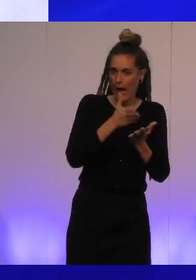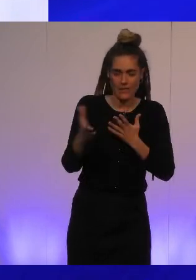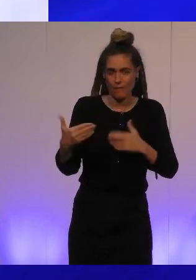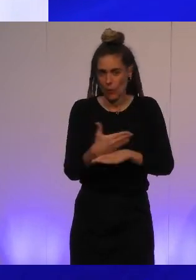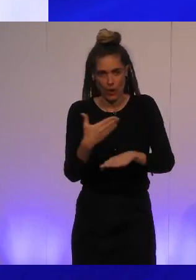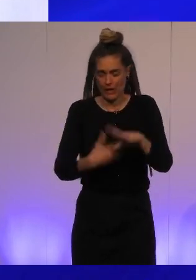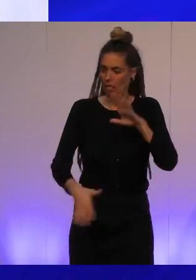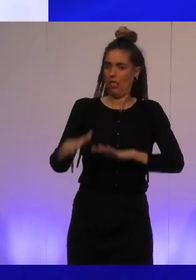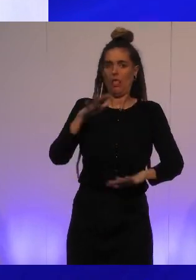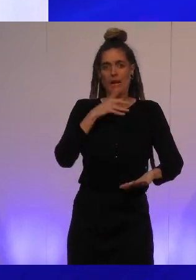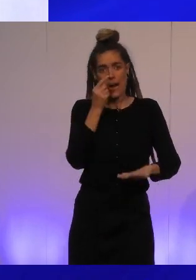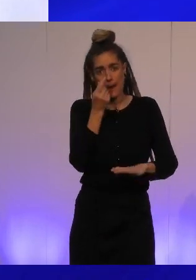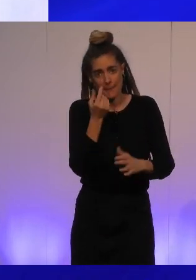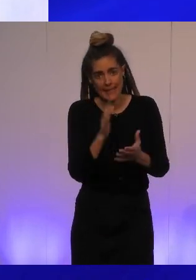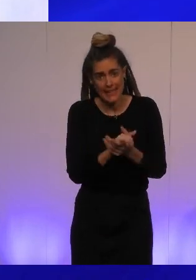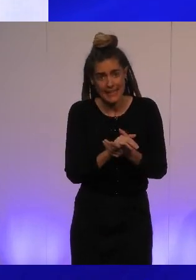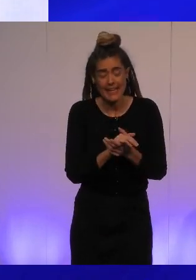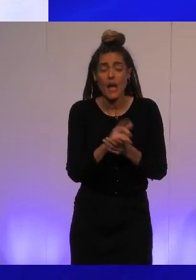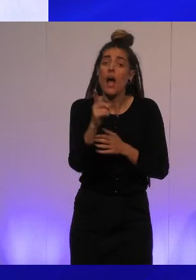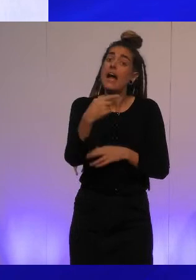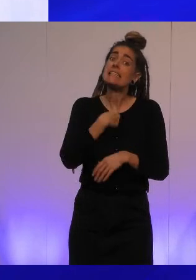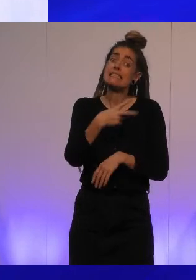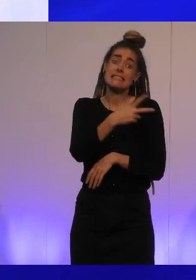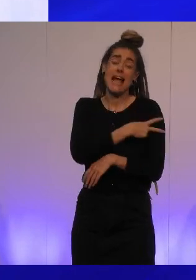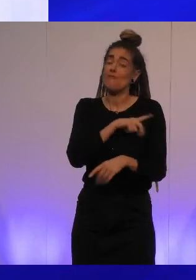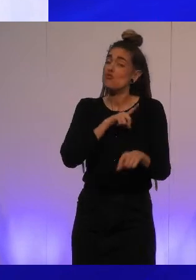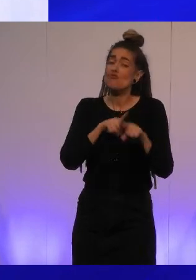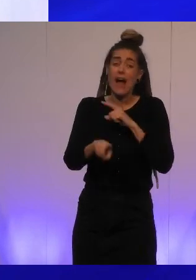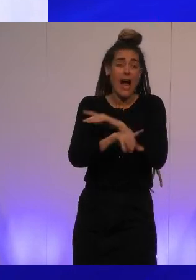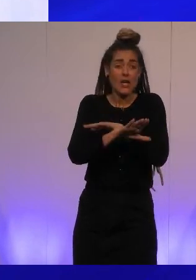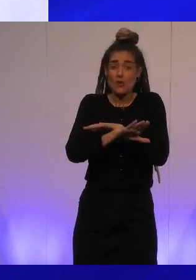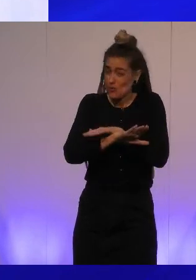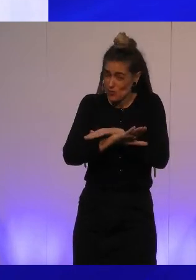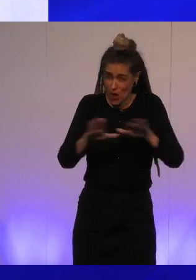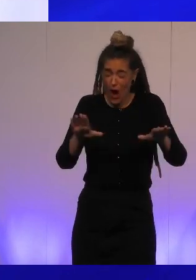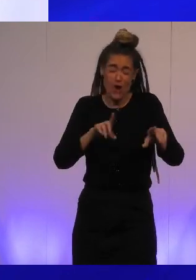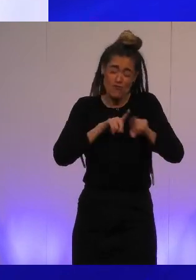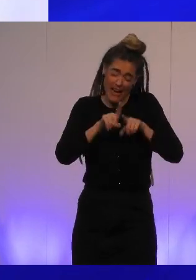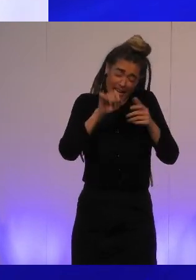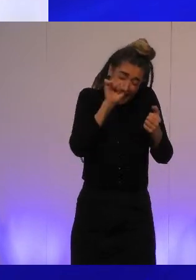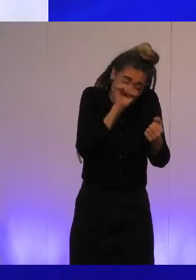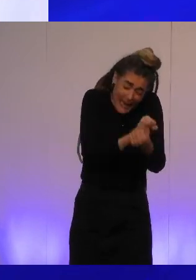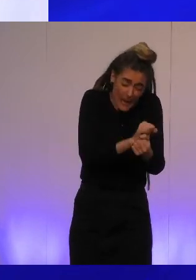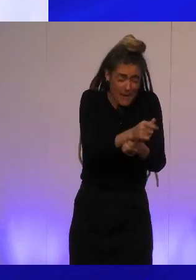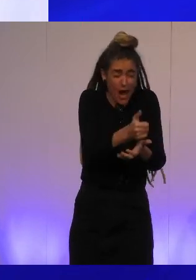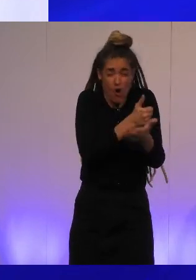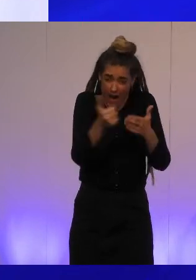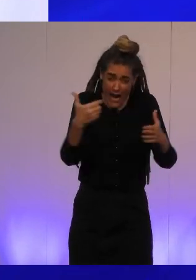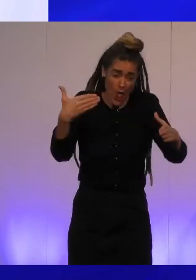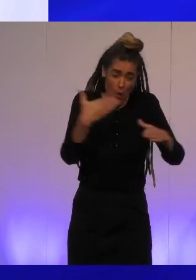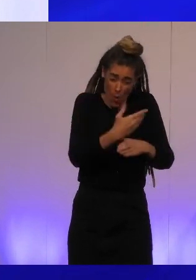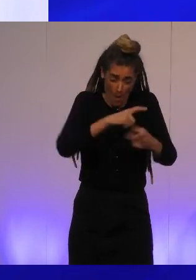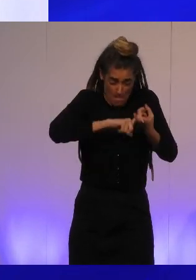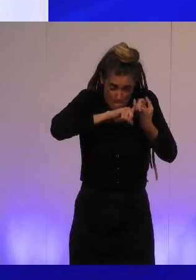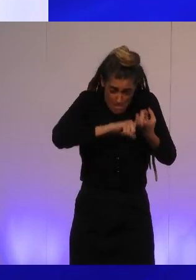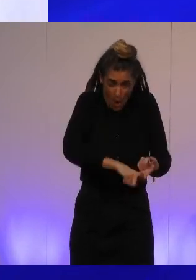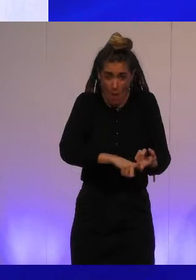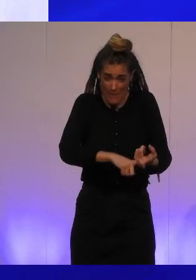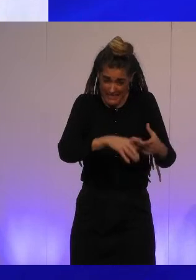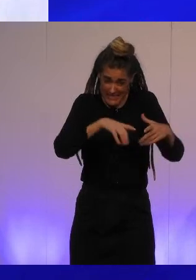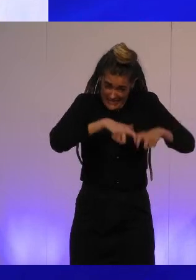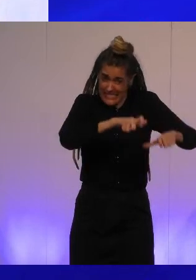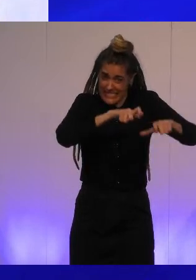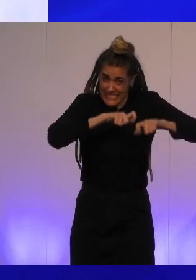try our utmost not to move our staff from their regular permanent base for the reasons that you've outlined,